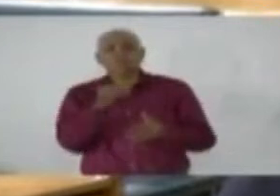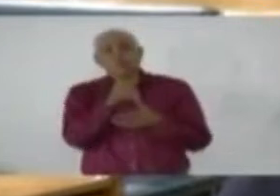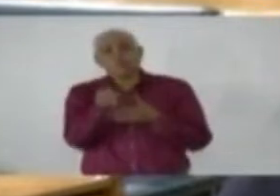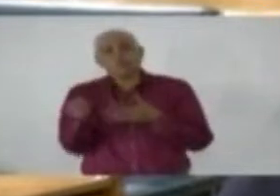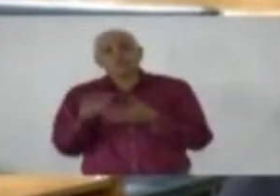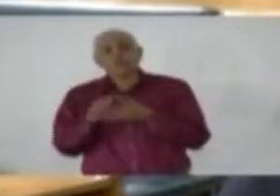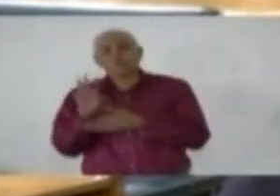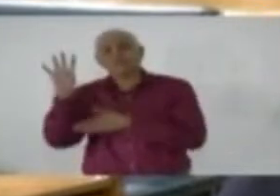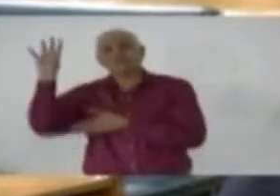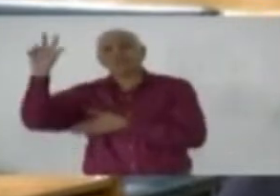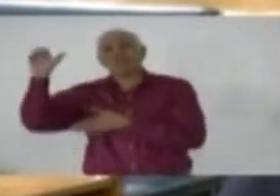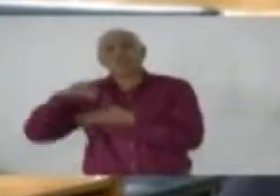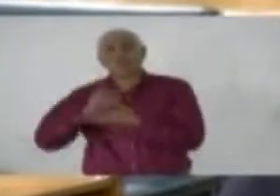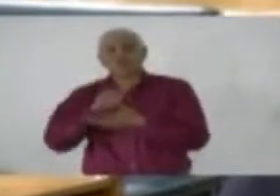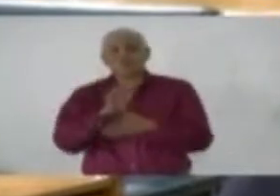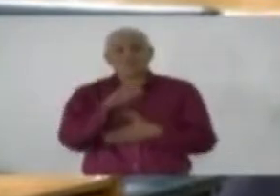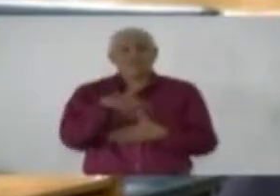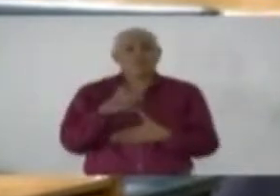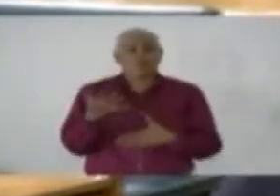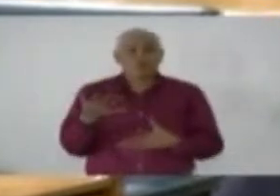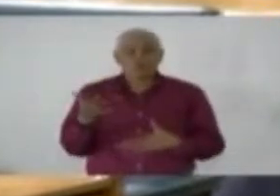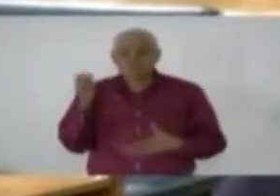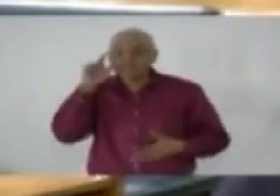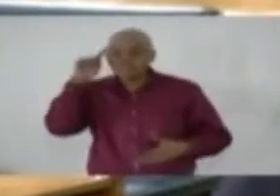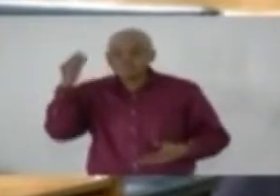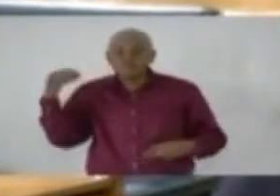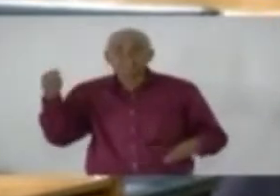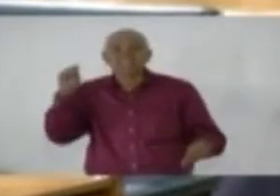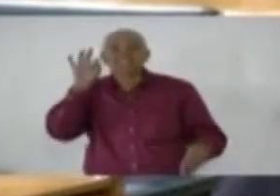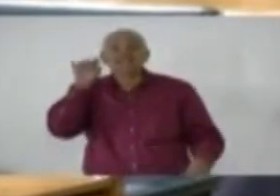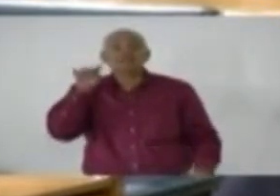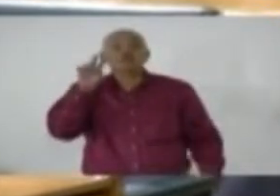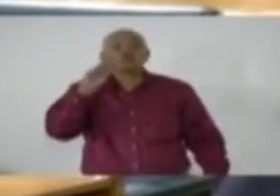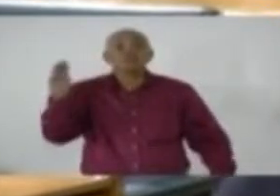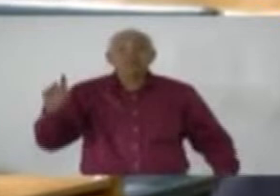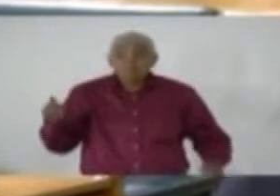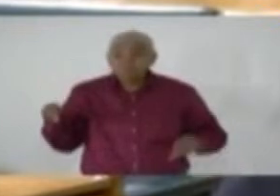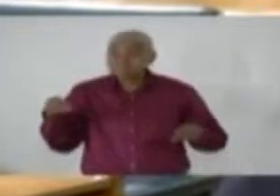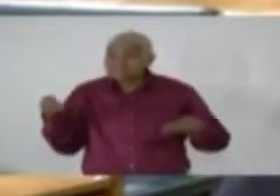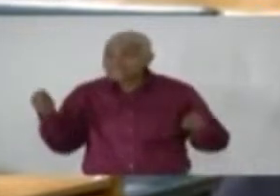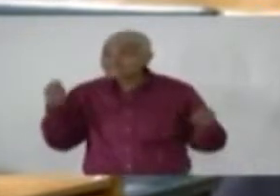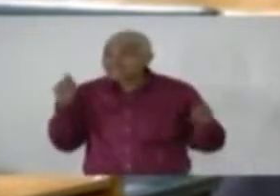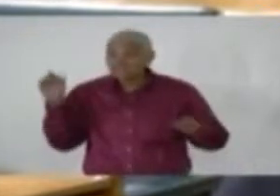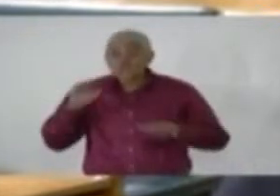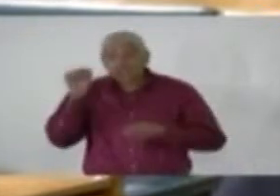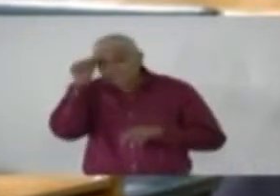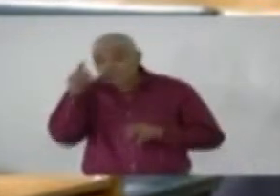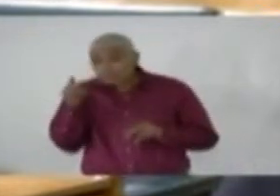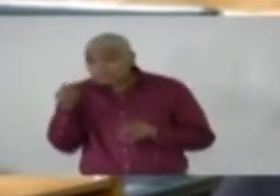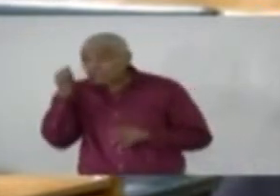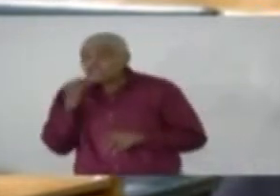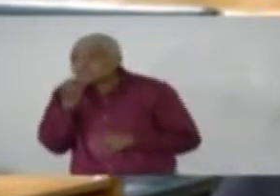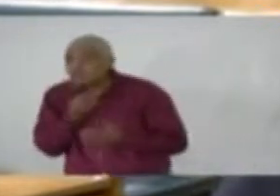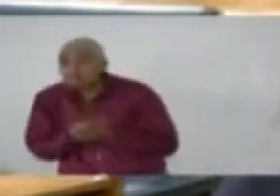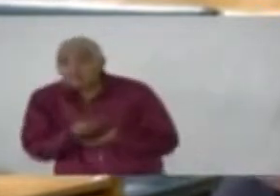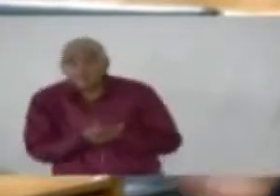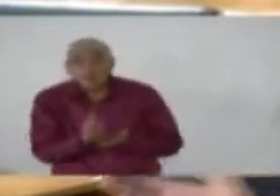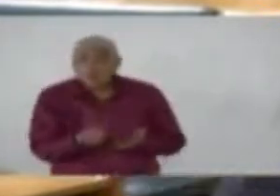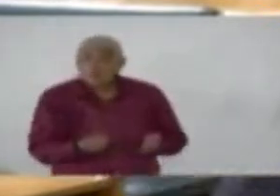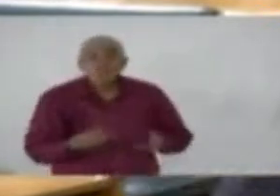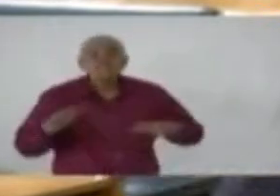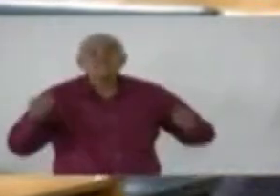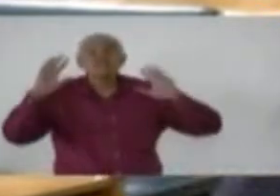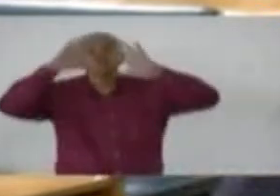thereabouts, is not because they're selling to only 9.2 million population in Israel. They sell to